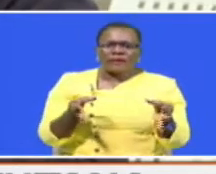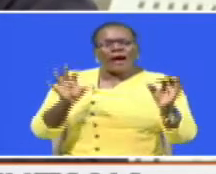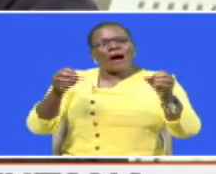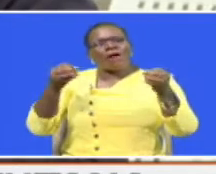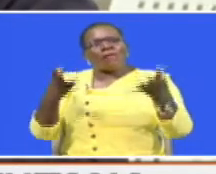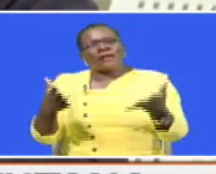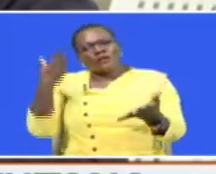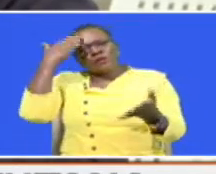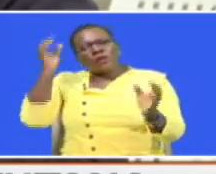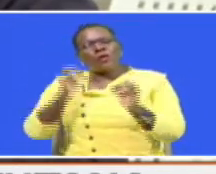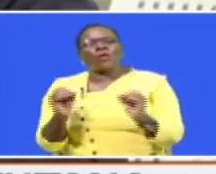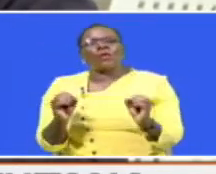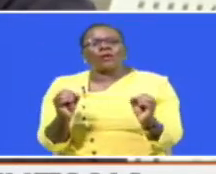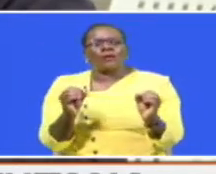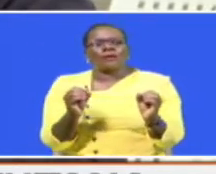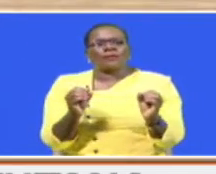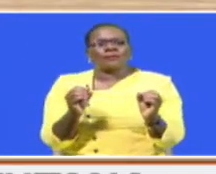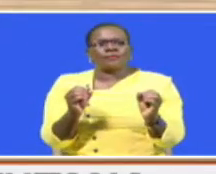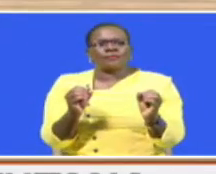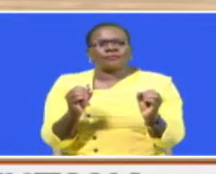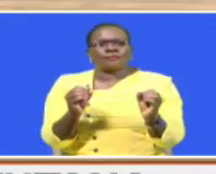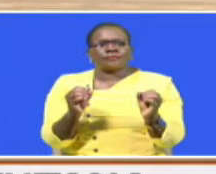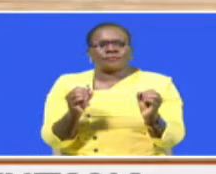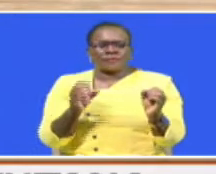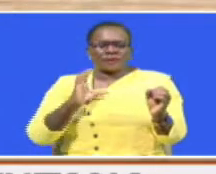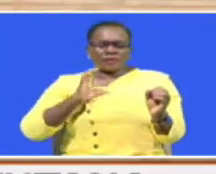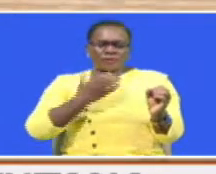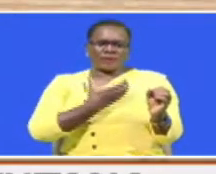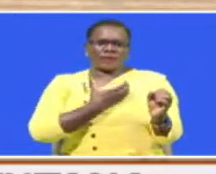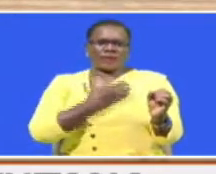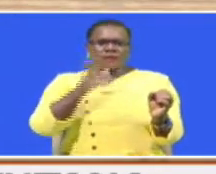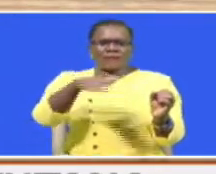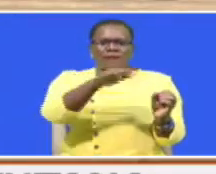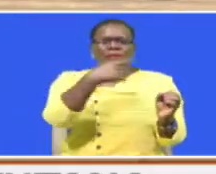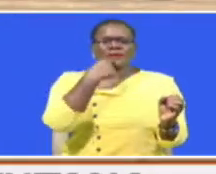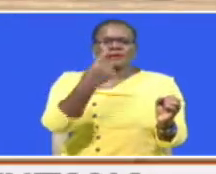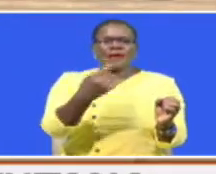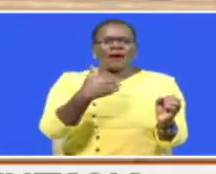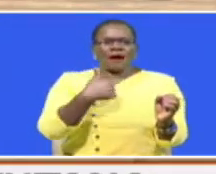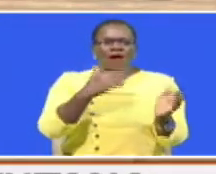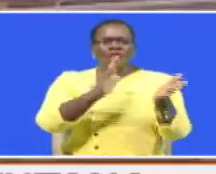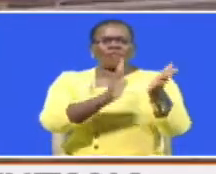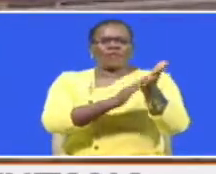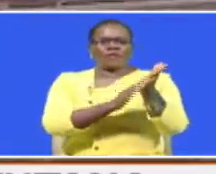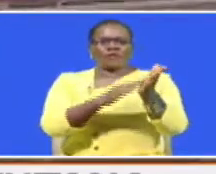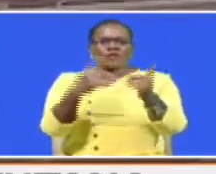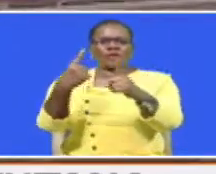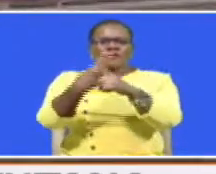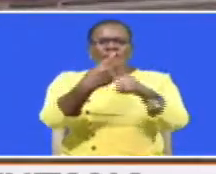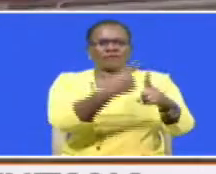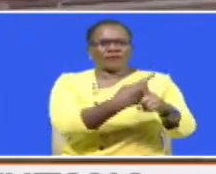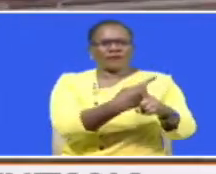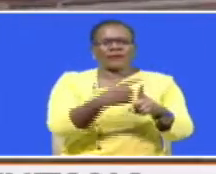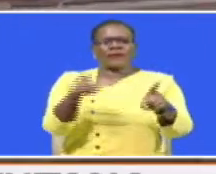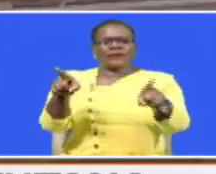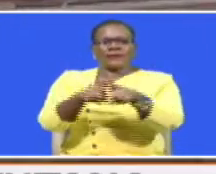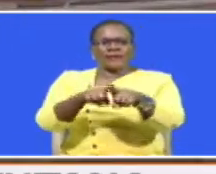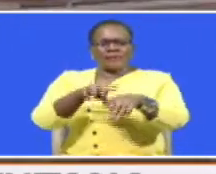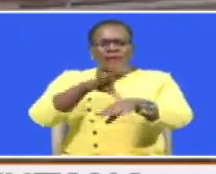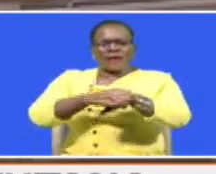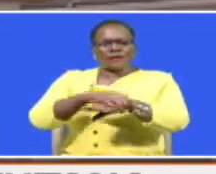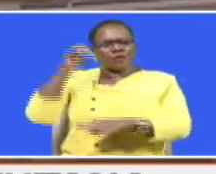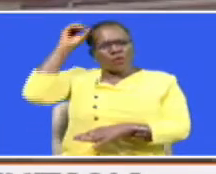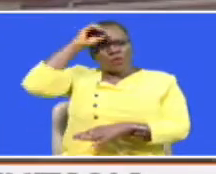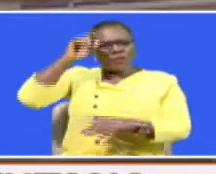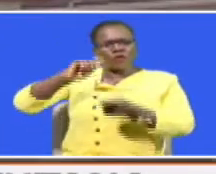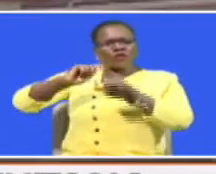much would this levy actually raise. Kamati hiyo ya bunge imesema kutakuwa na mapendekezo kadhaa na kusema kuwa pia imepokea